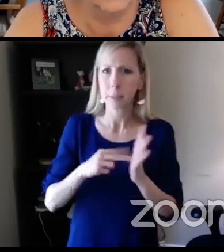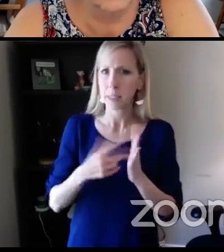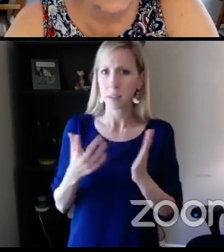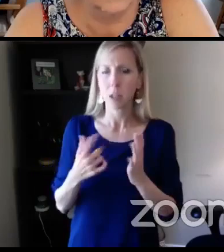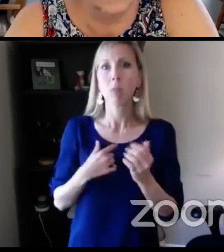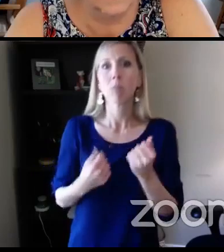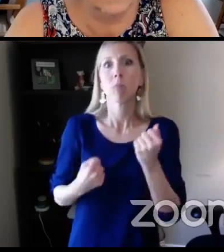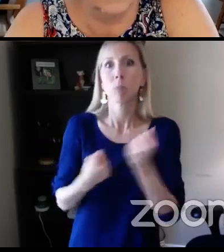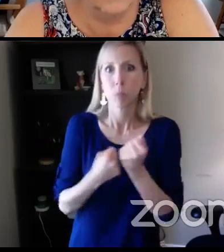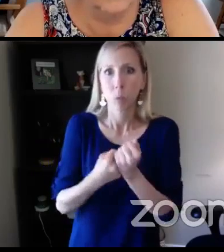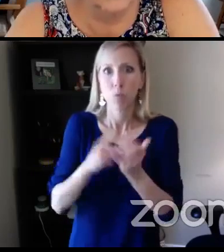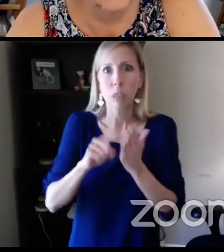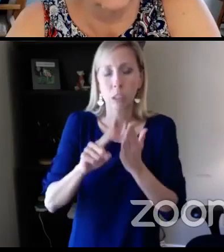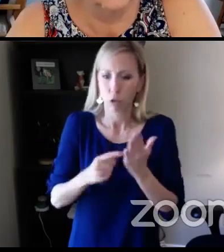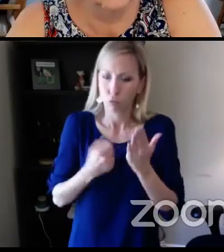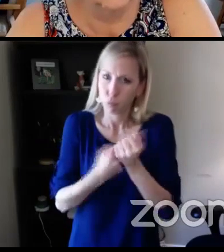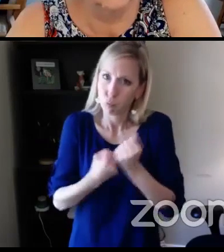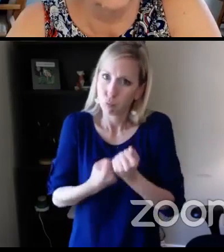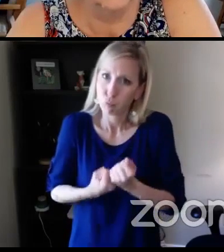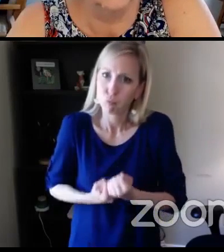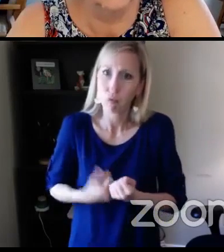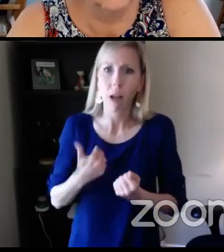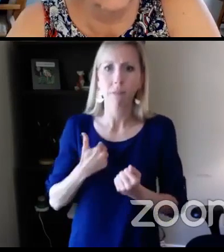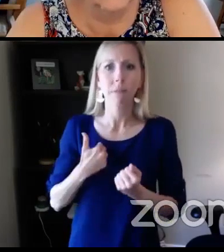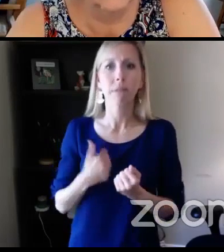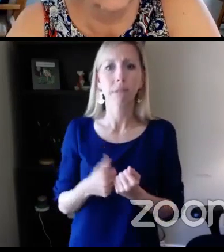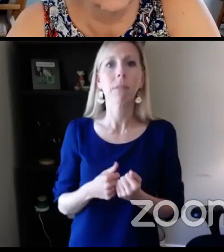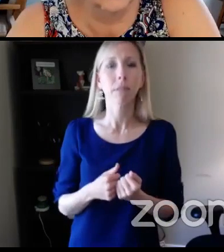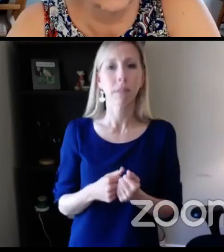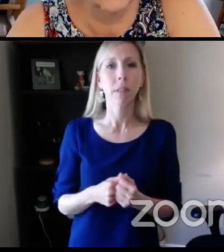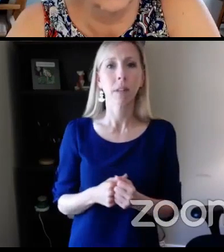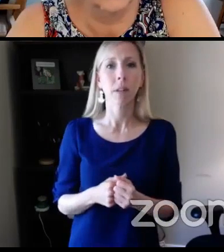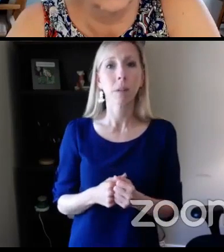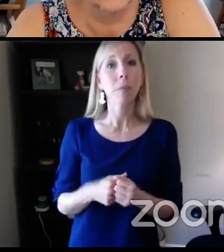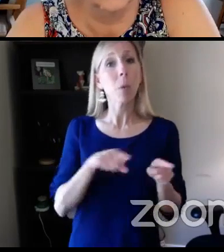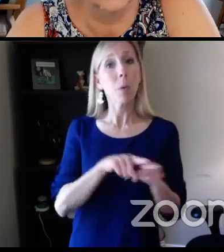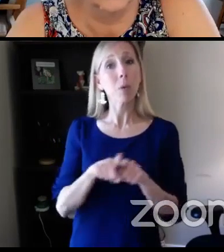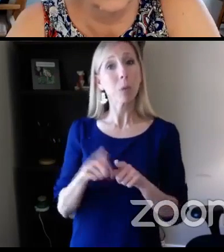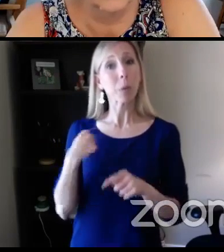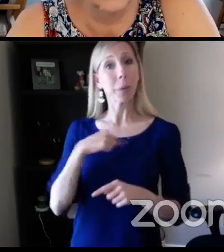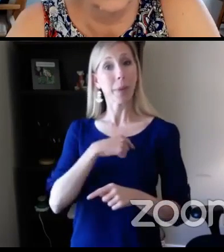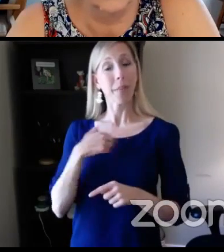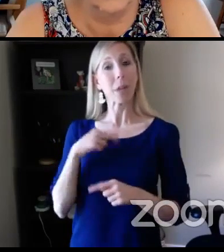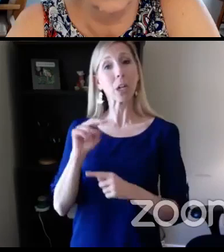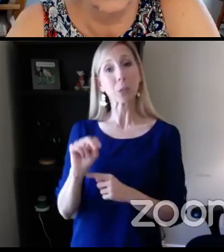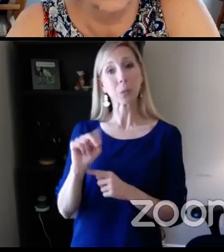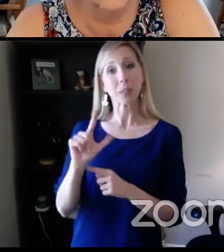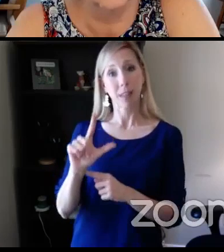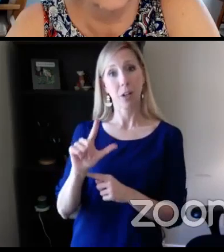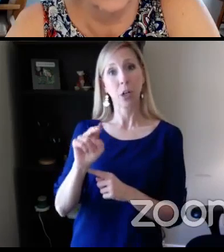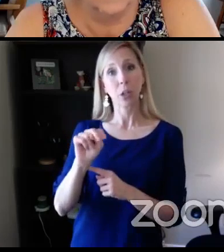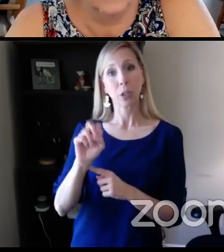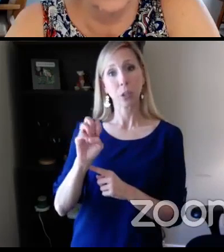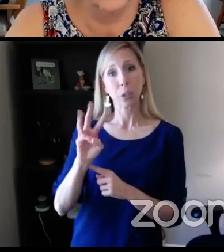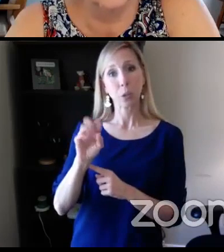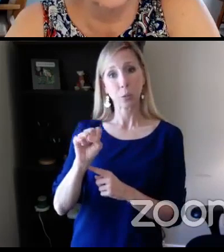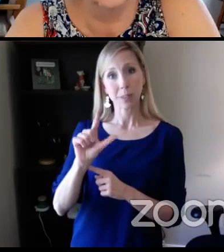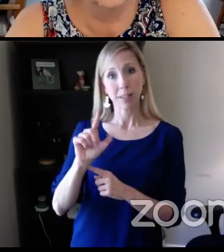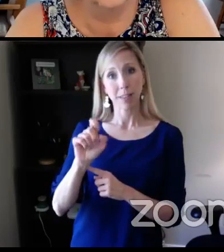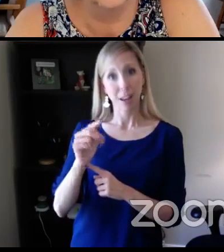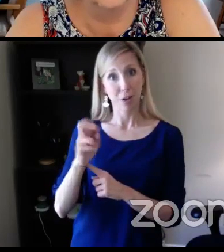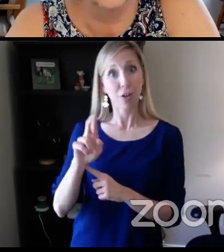behind the topics. And we also have a newsletter that you can subscribe to. If you go